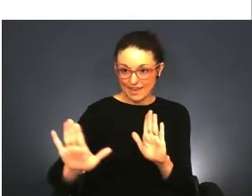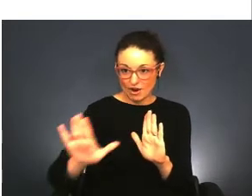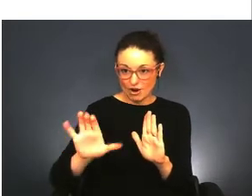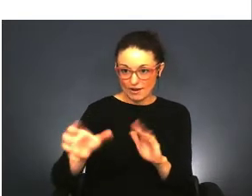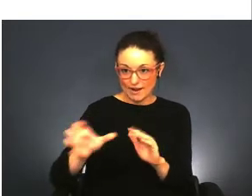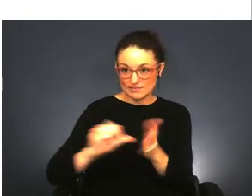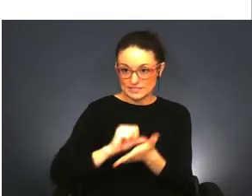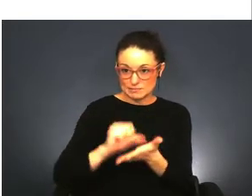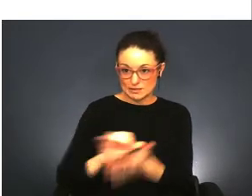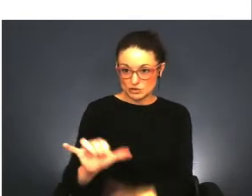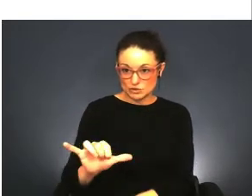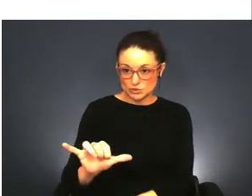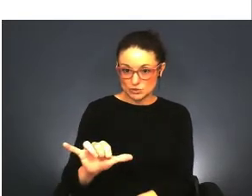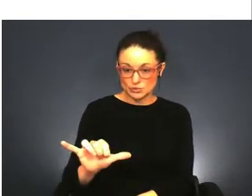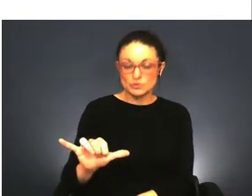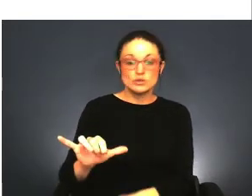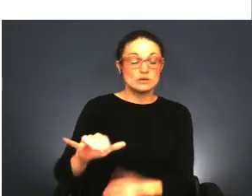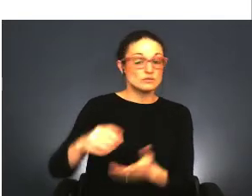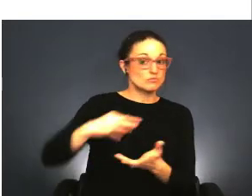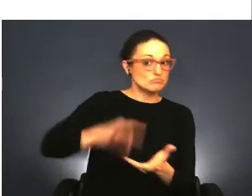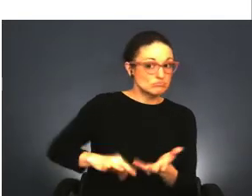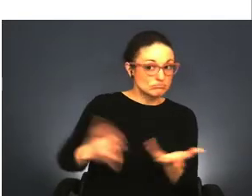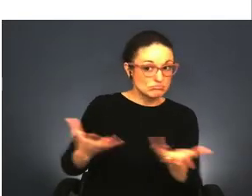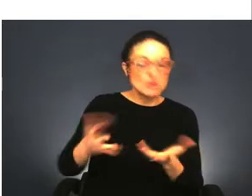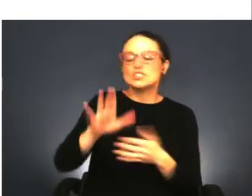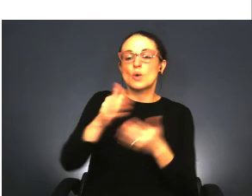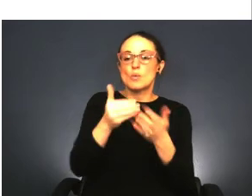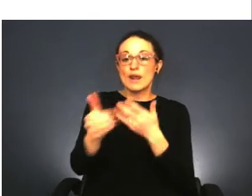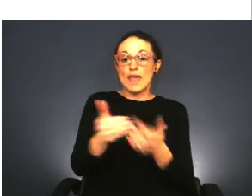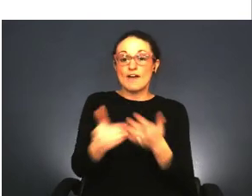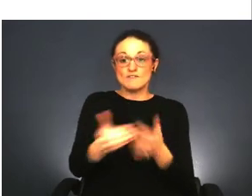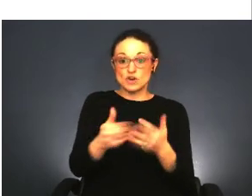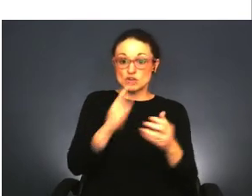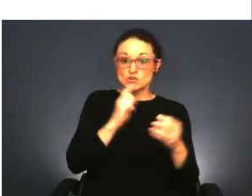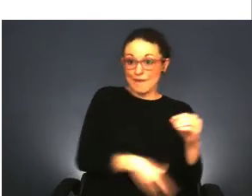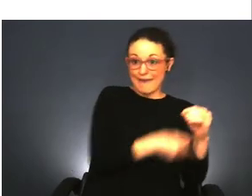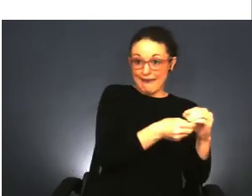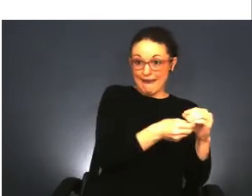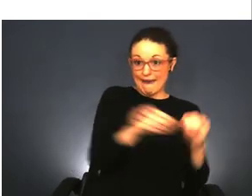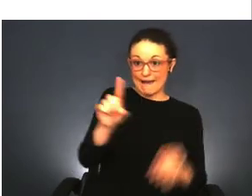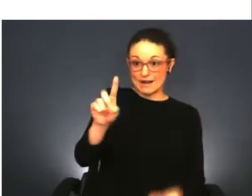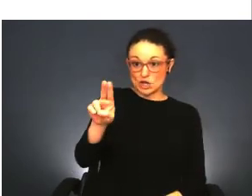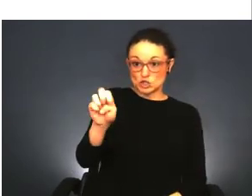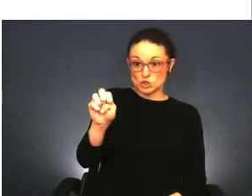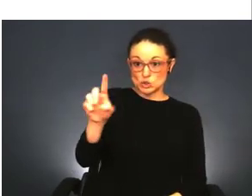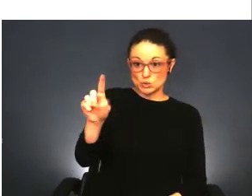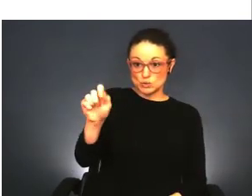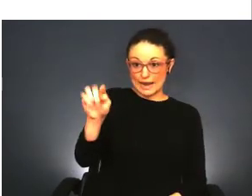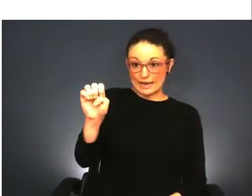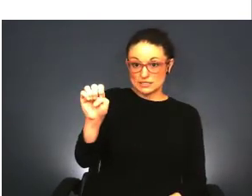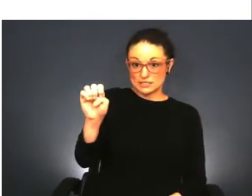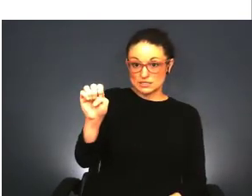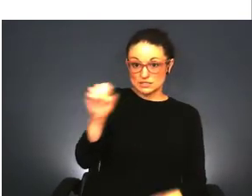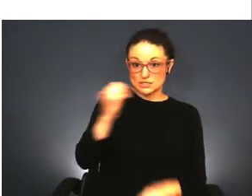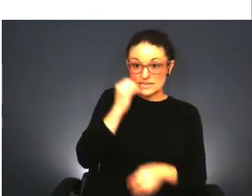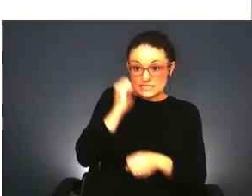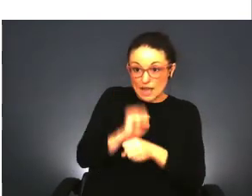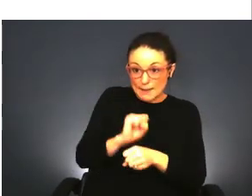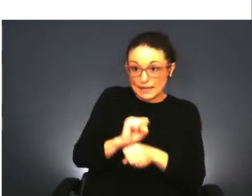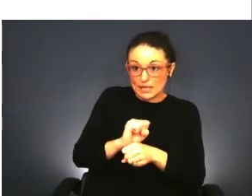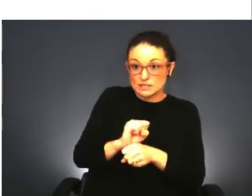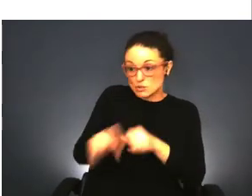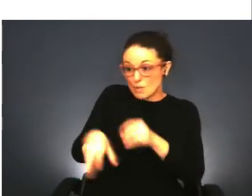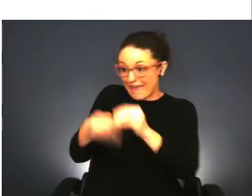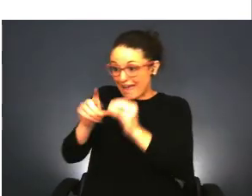the advantage to it is that whenever, for example, you add due dates in an assignment throughout the term,